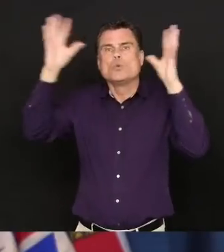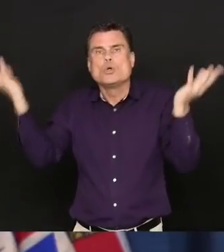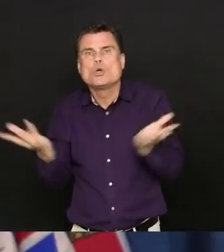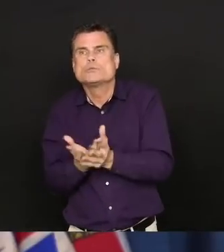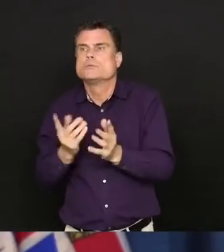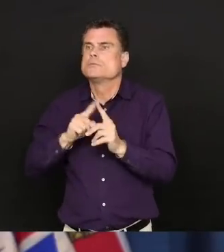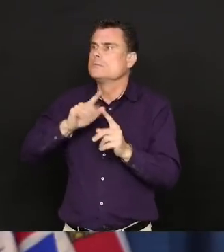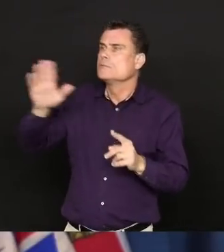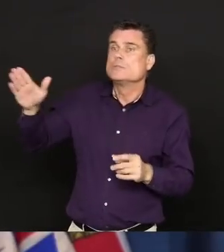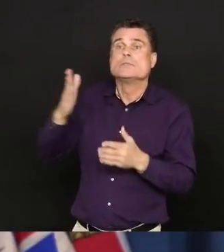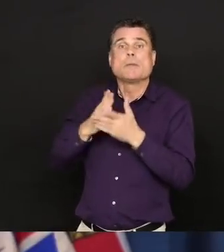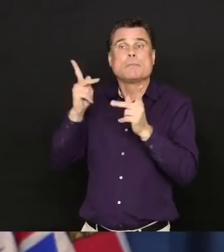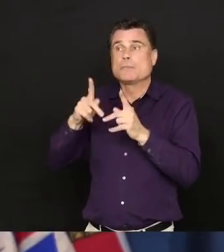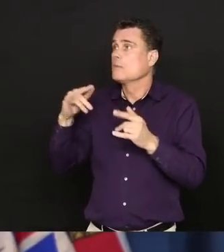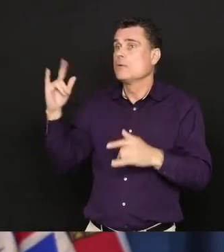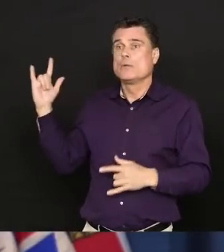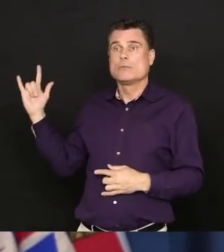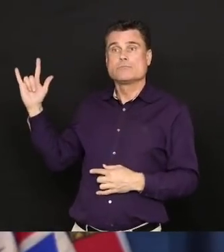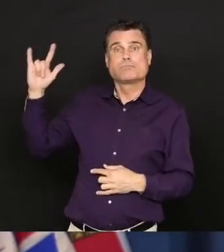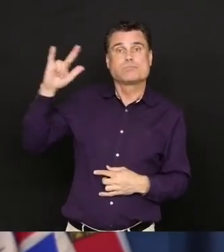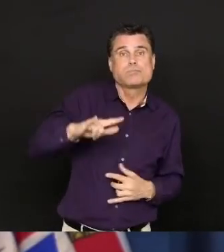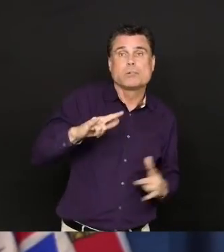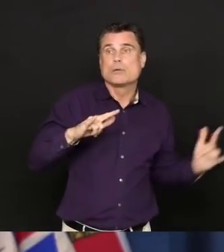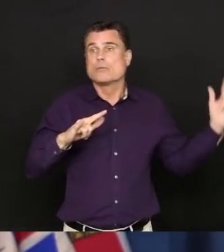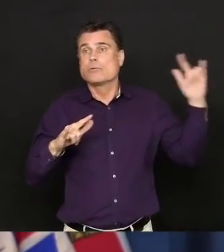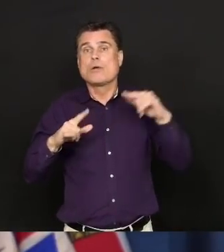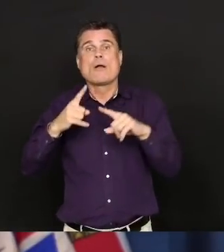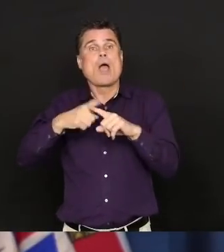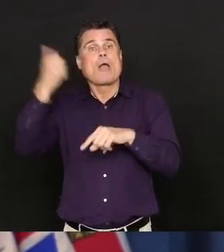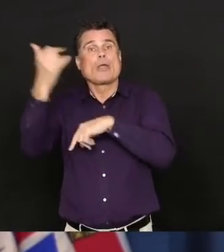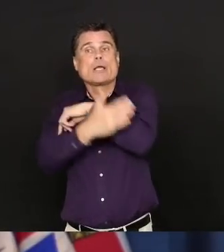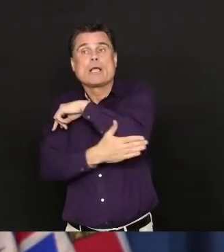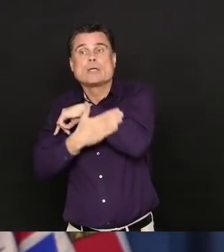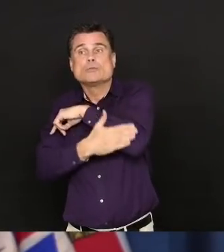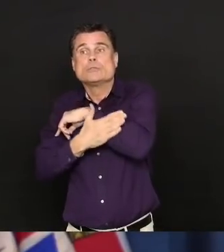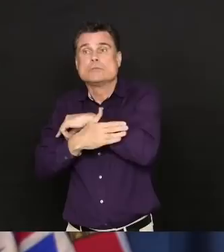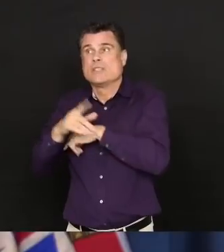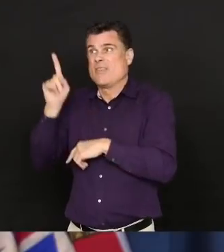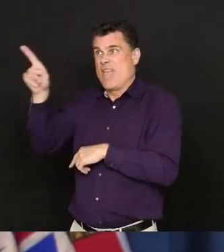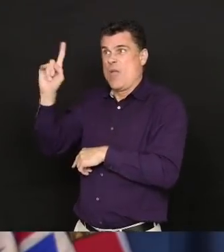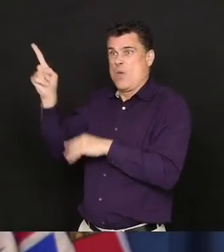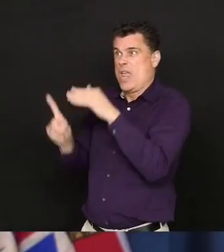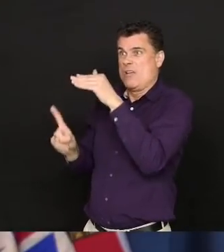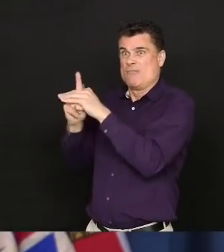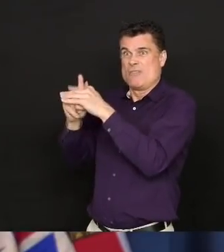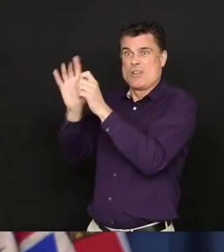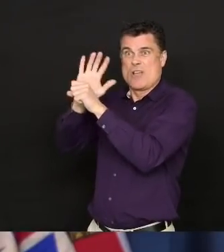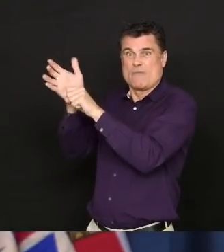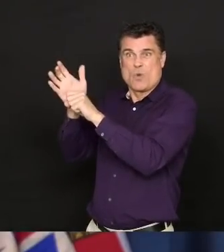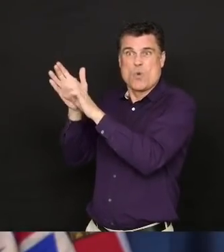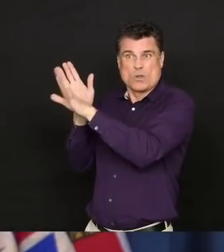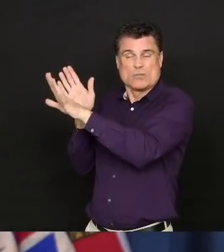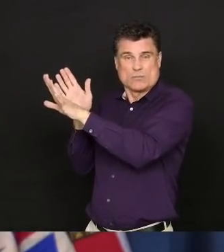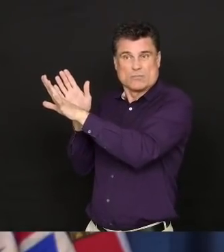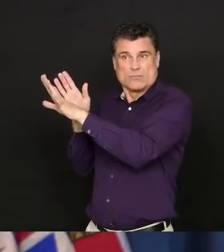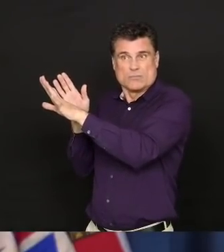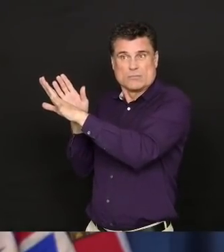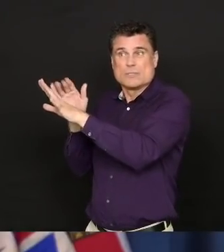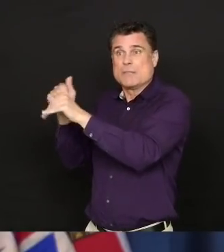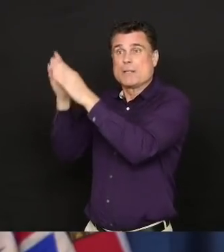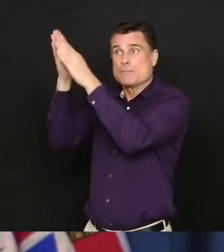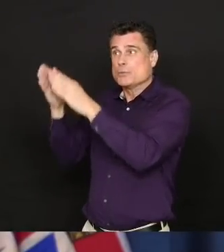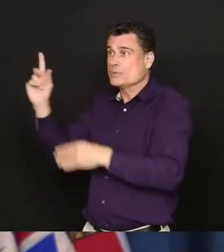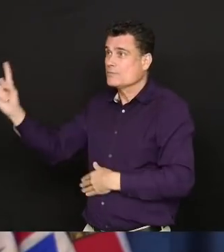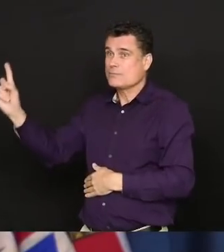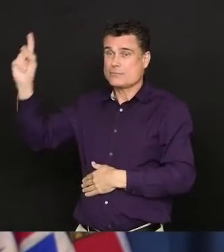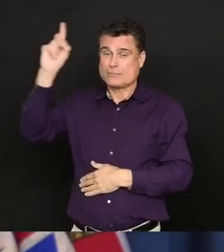BC from countries that are dealing with COVID-19. So we need to have a strong system in place to be able to detect if any of